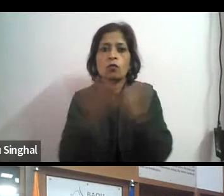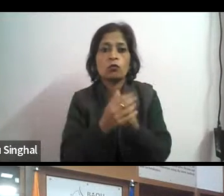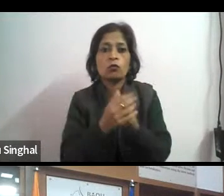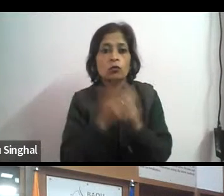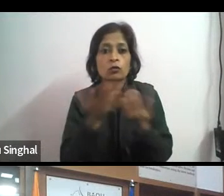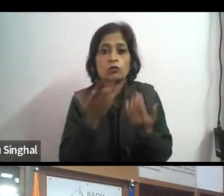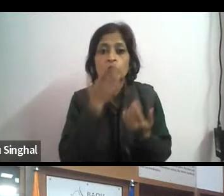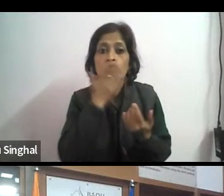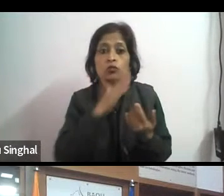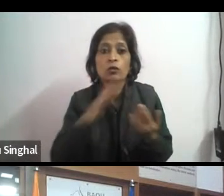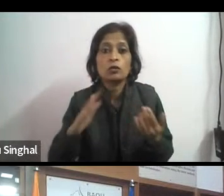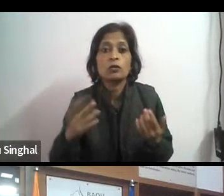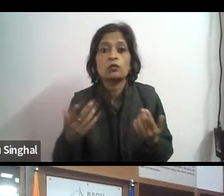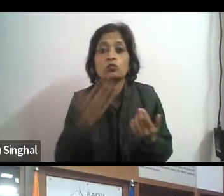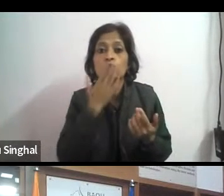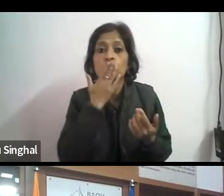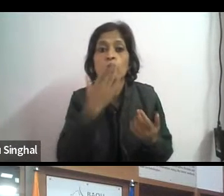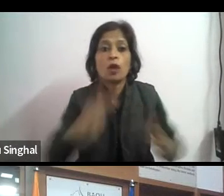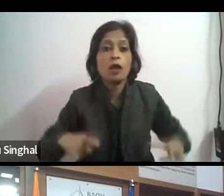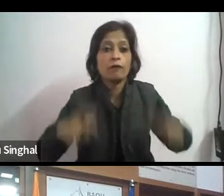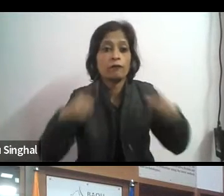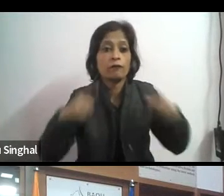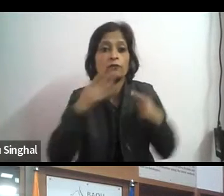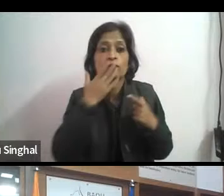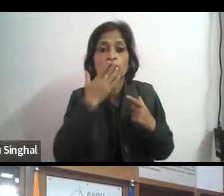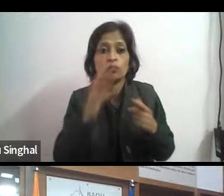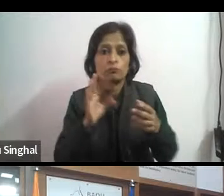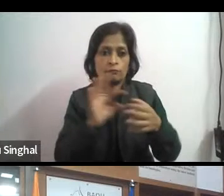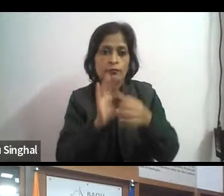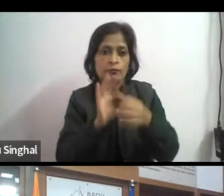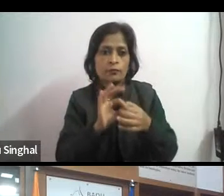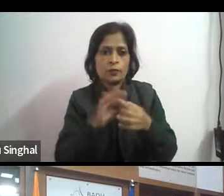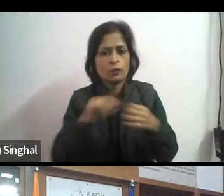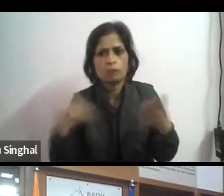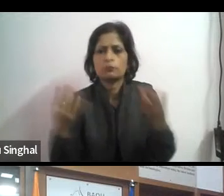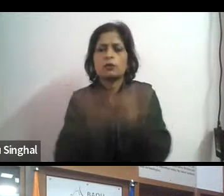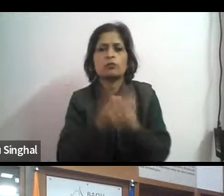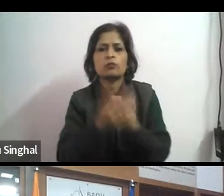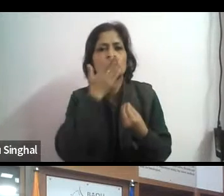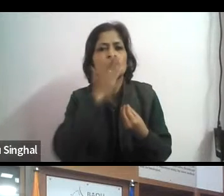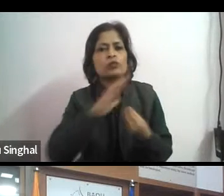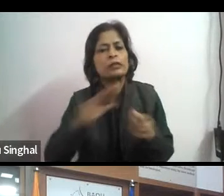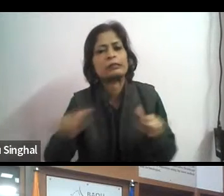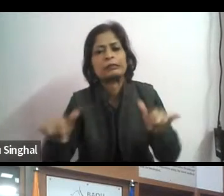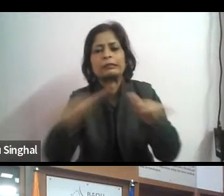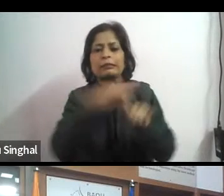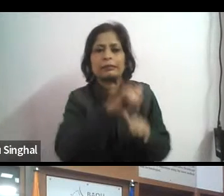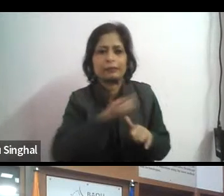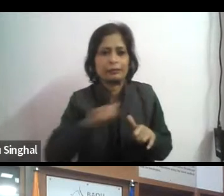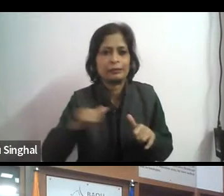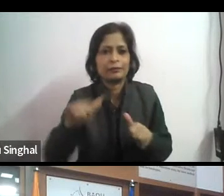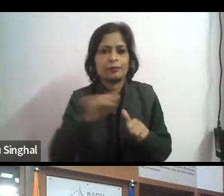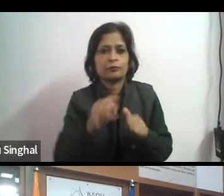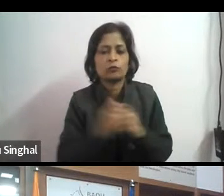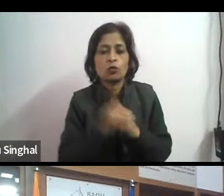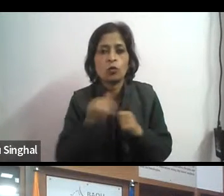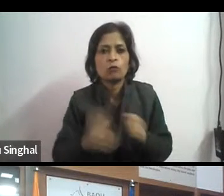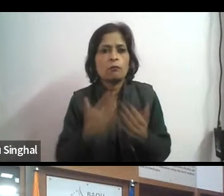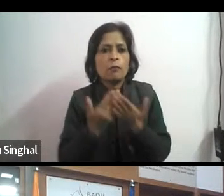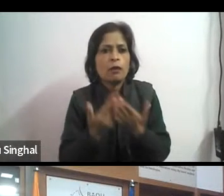life, and hence we by blood we are students. Second thing is that education is a continuous